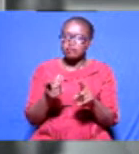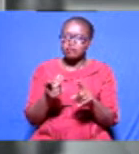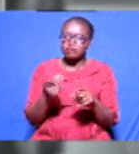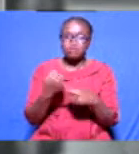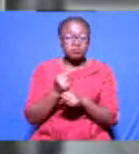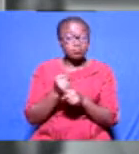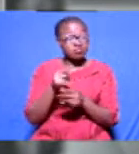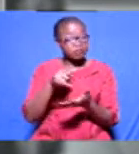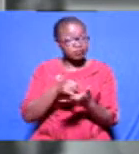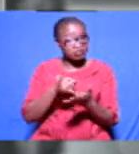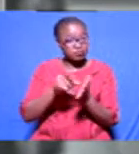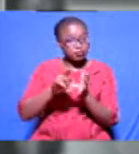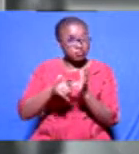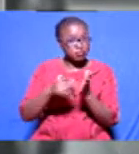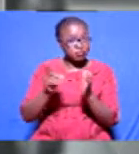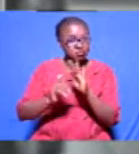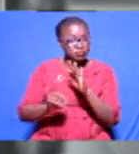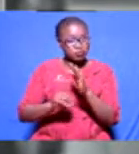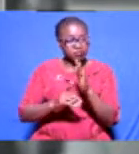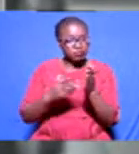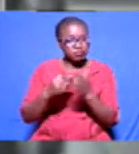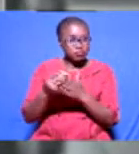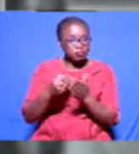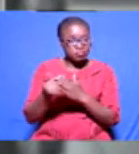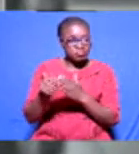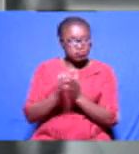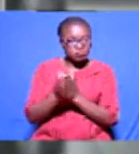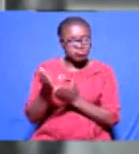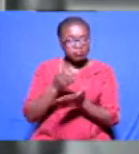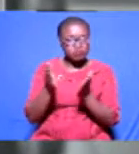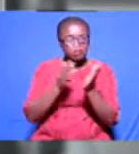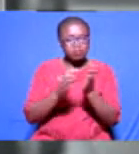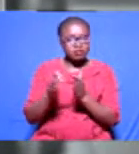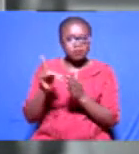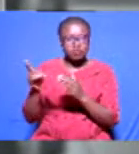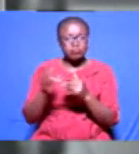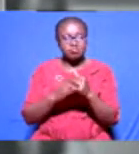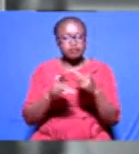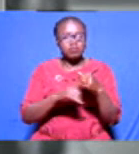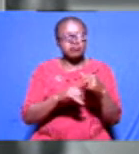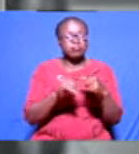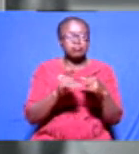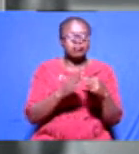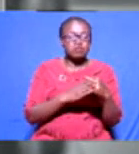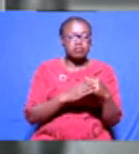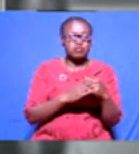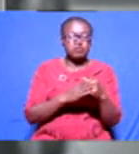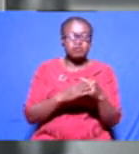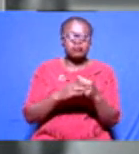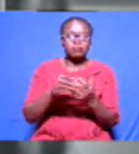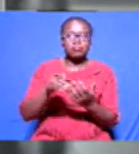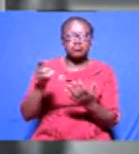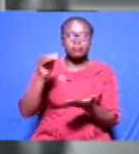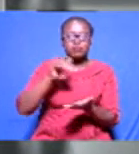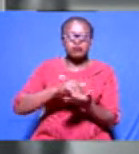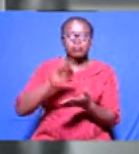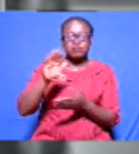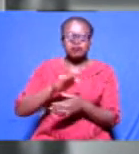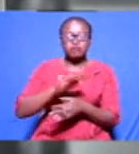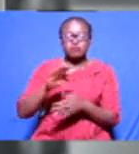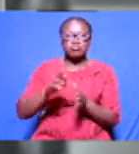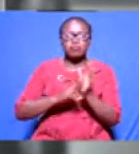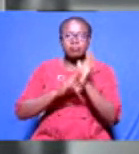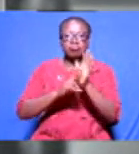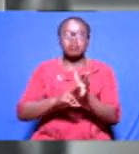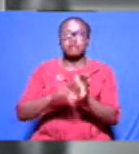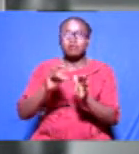later Minister for Finance and Economic Planning in 1969 after he was re-elected to Parliament to represent